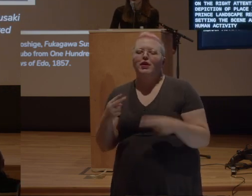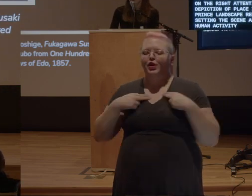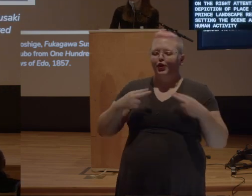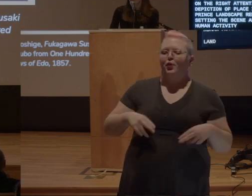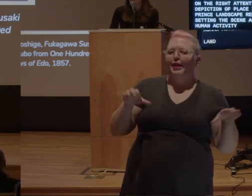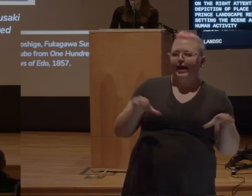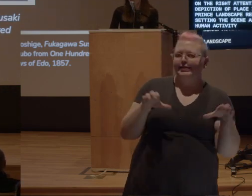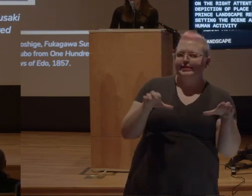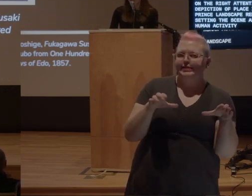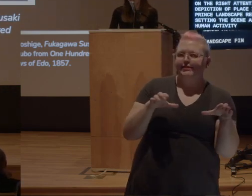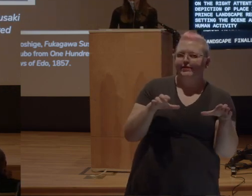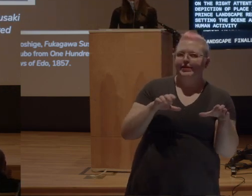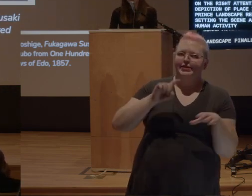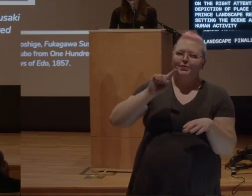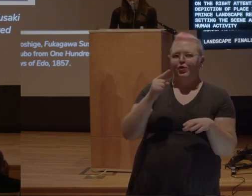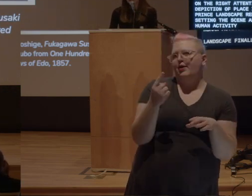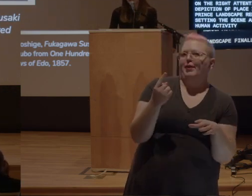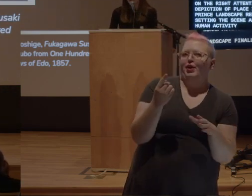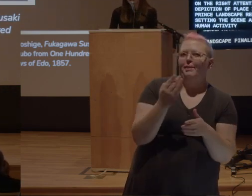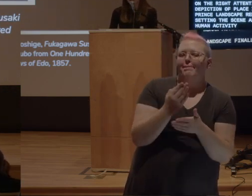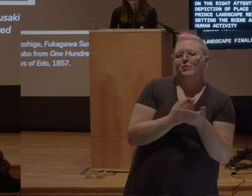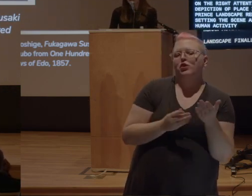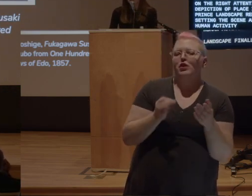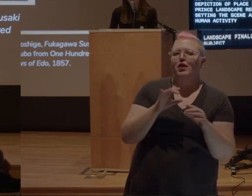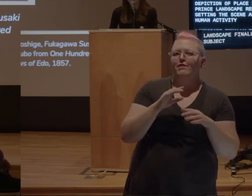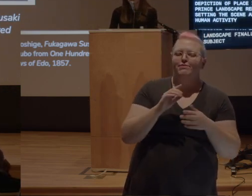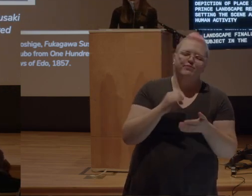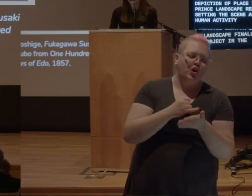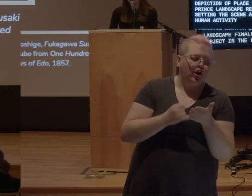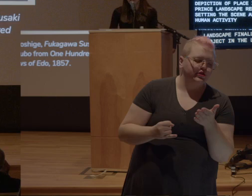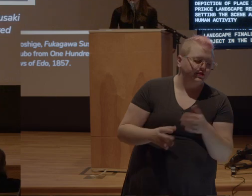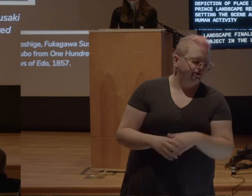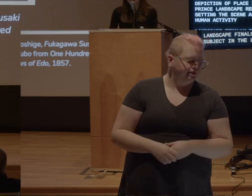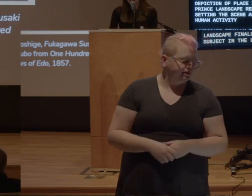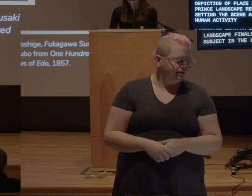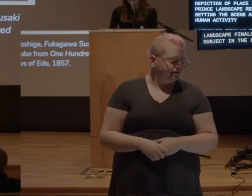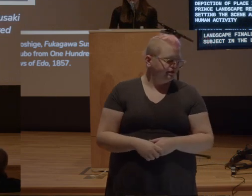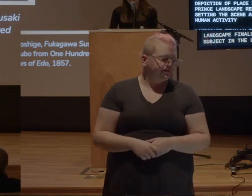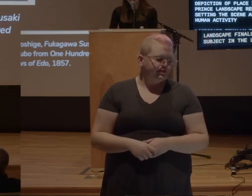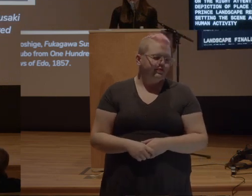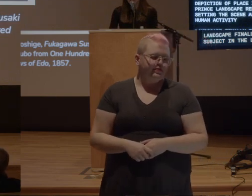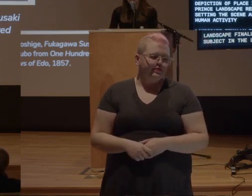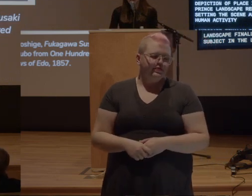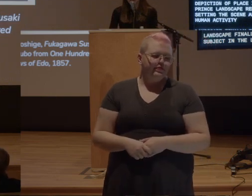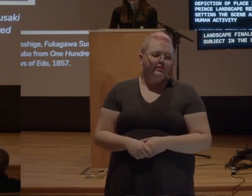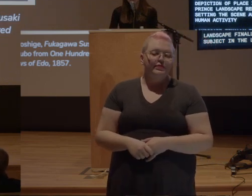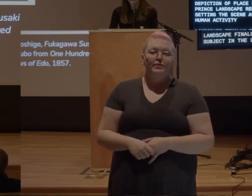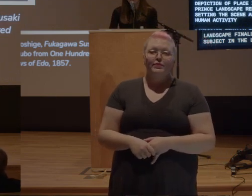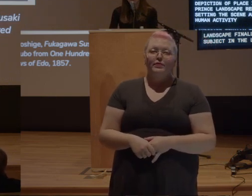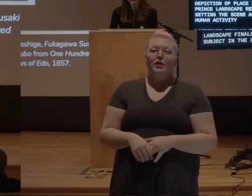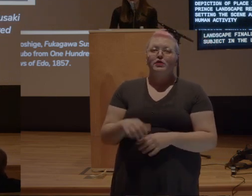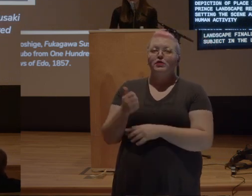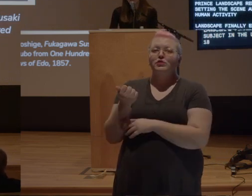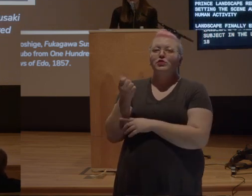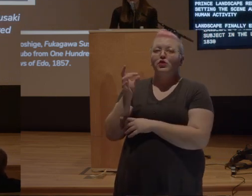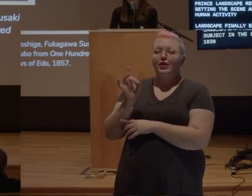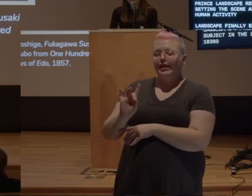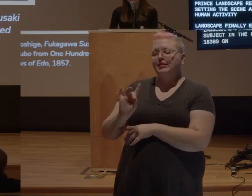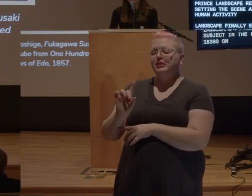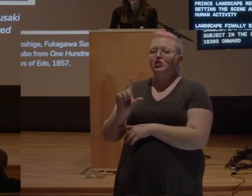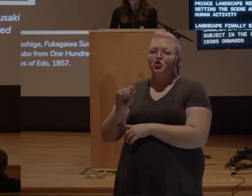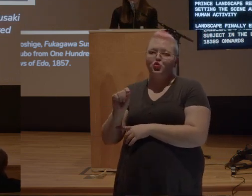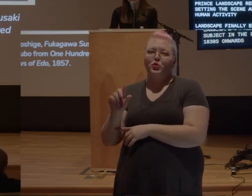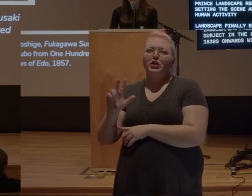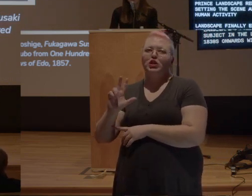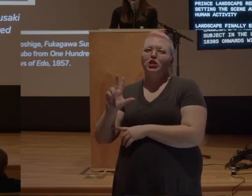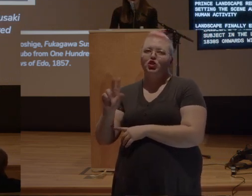Landscape finally emerged as an independent subject in the late 1820s, and flourished from the 1830s onwards with